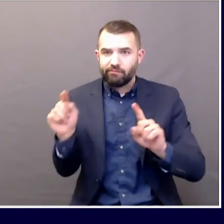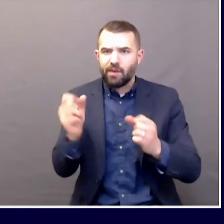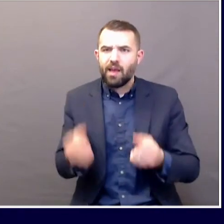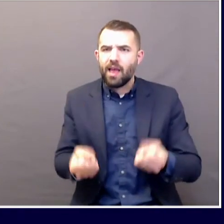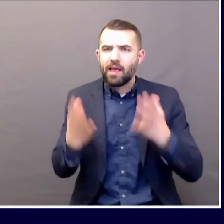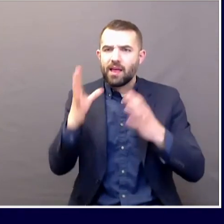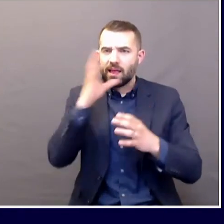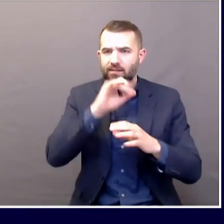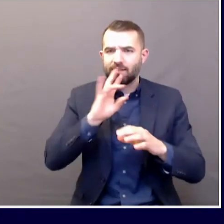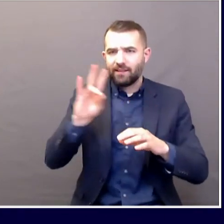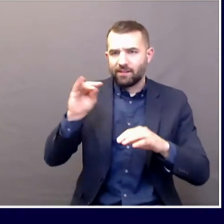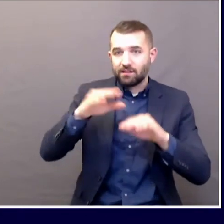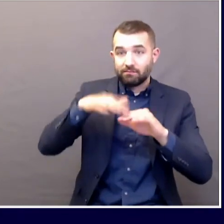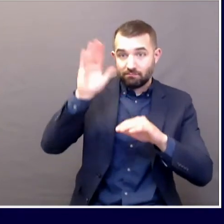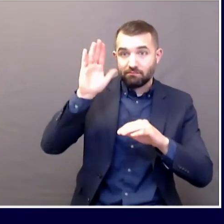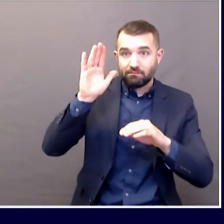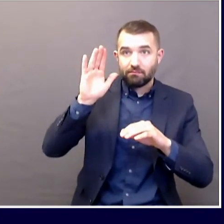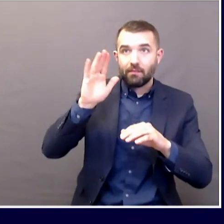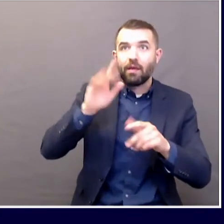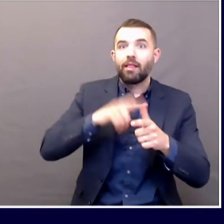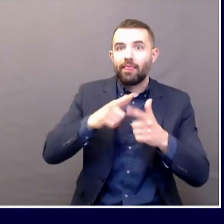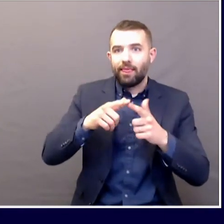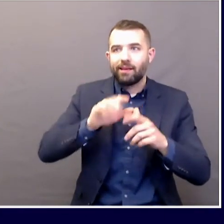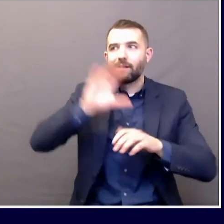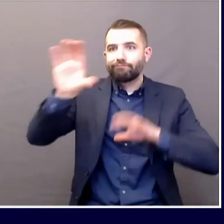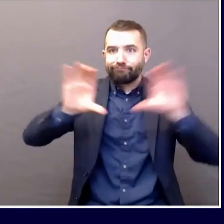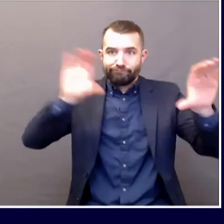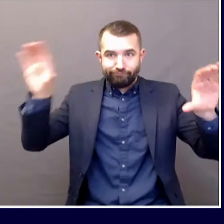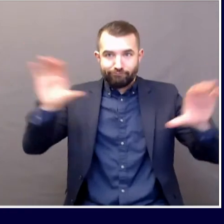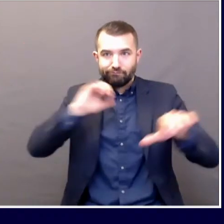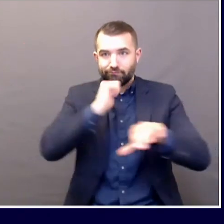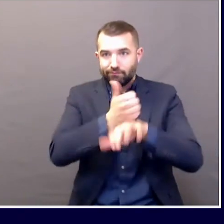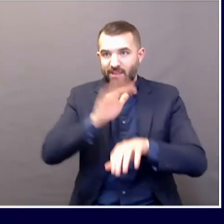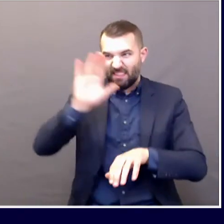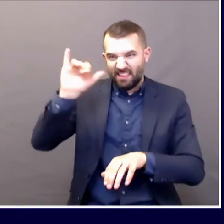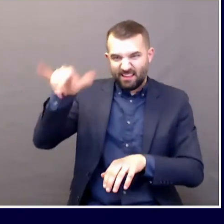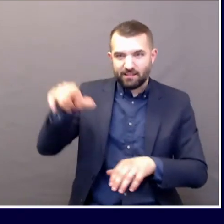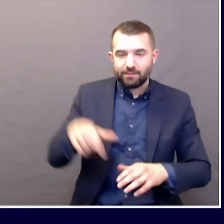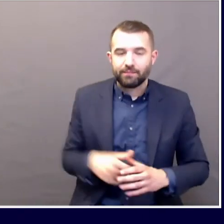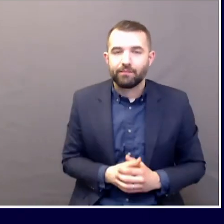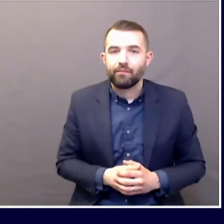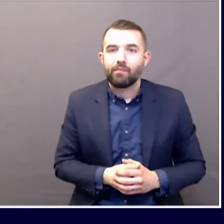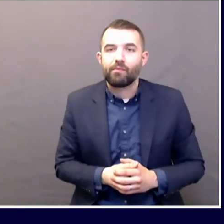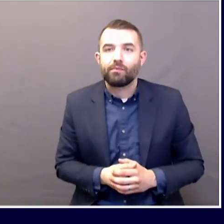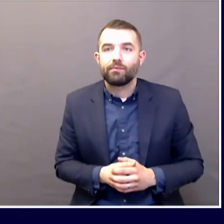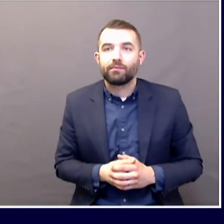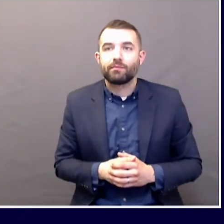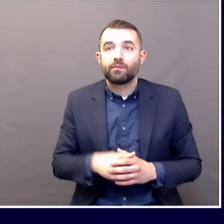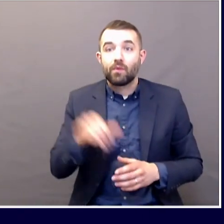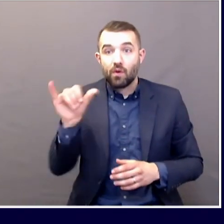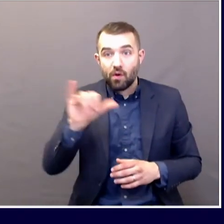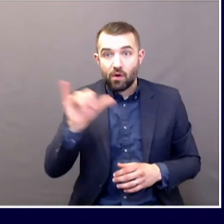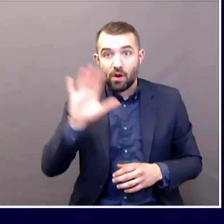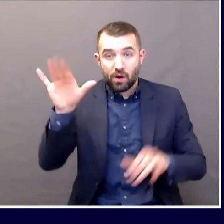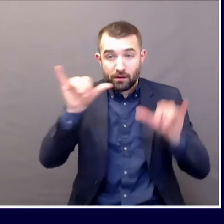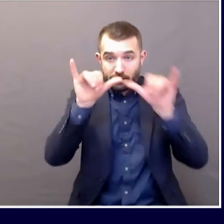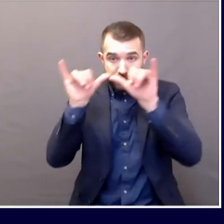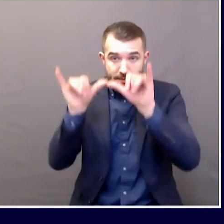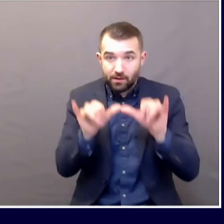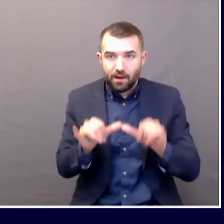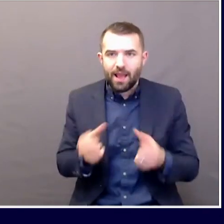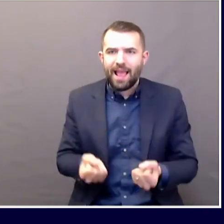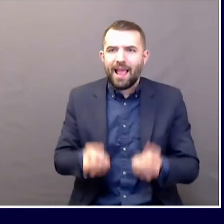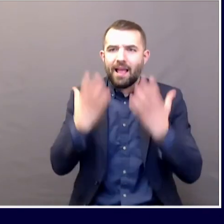state is also analyzing provider throughput at all as part of how it's considering those allocations, and how that might be a consideration. It's a